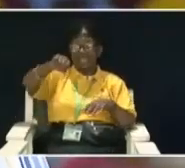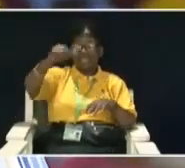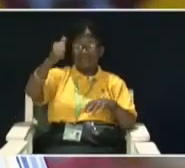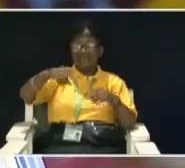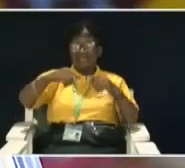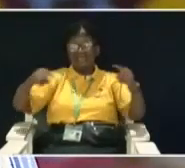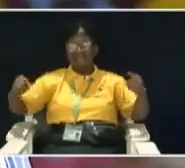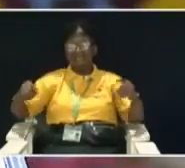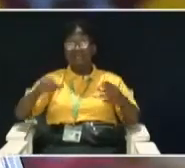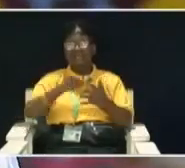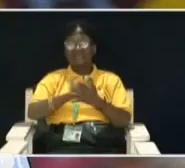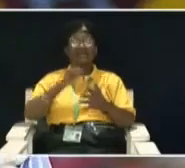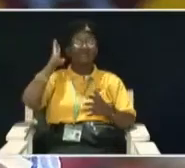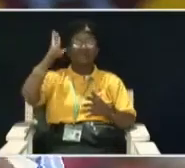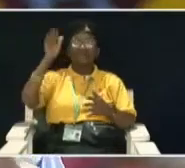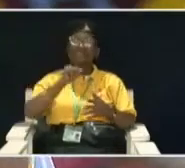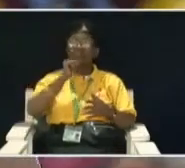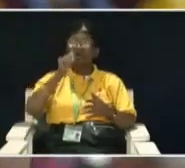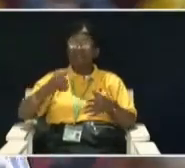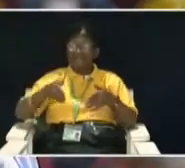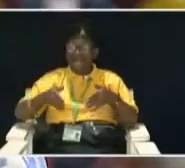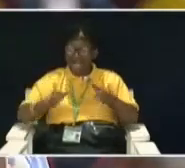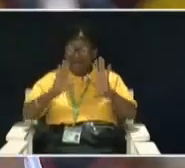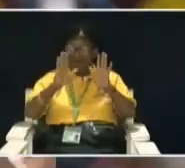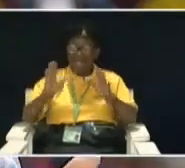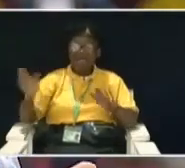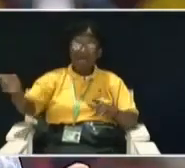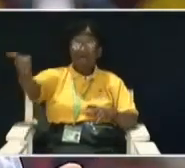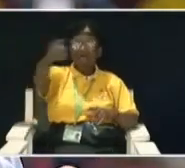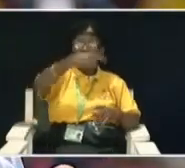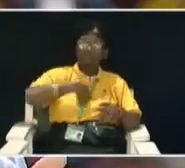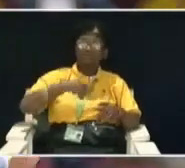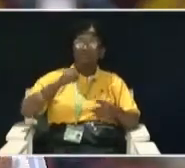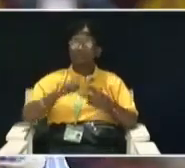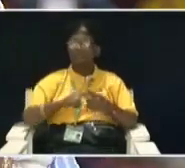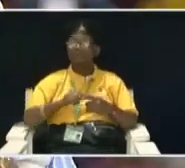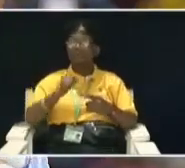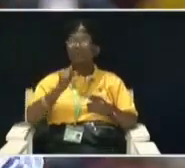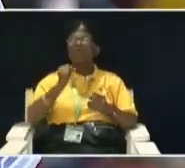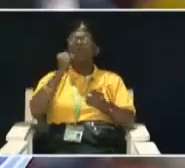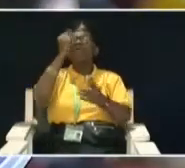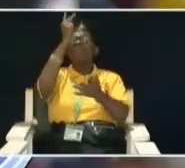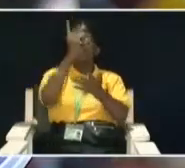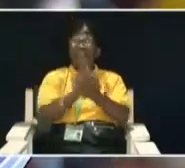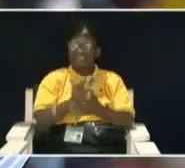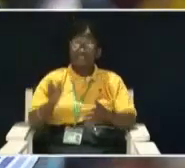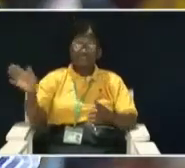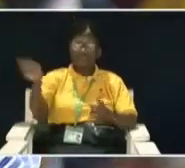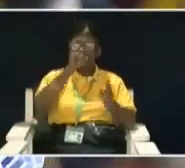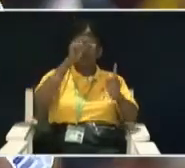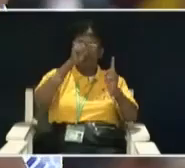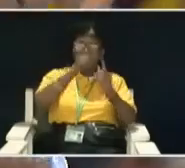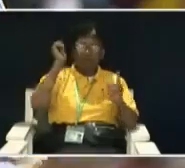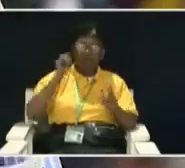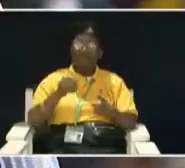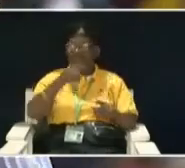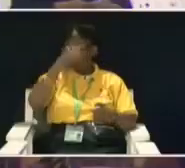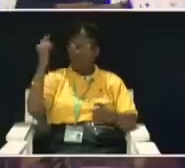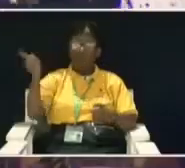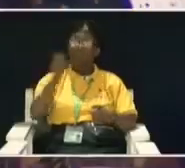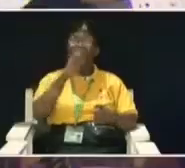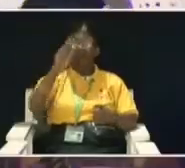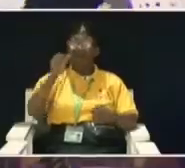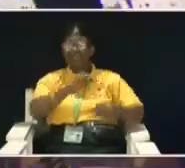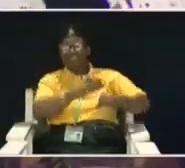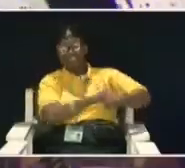goal, because you are shielded by fire, the consuming fire will deal with